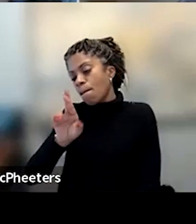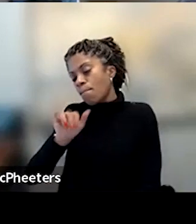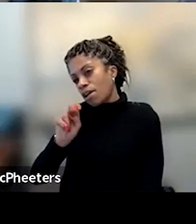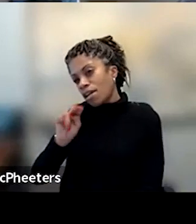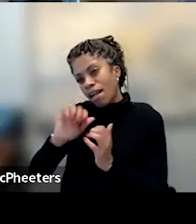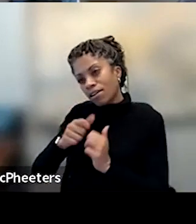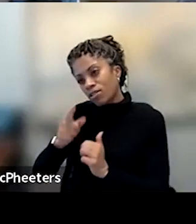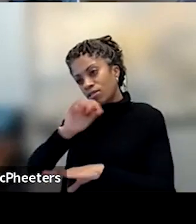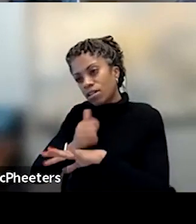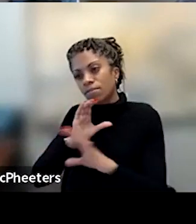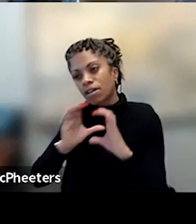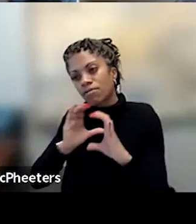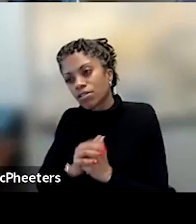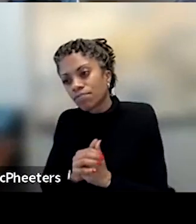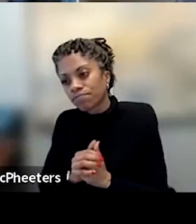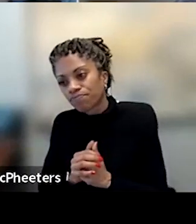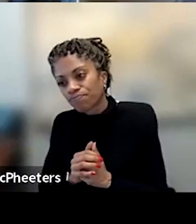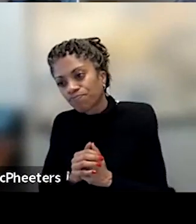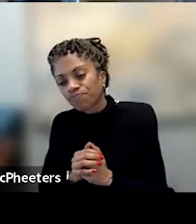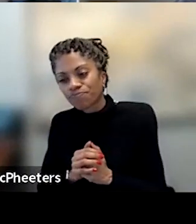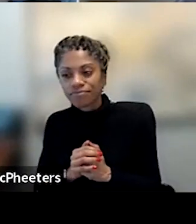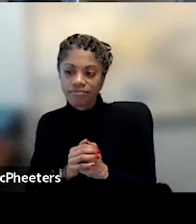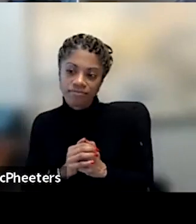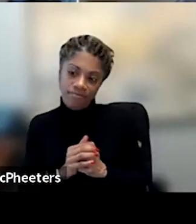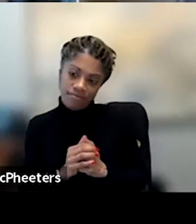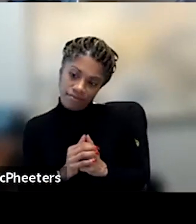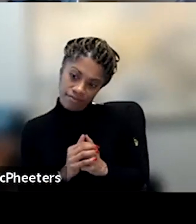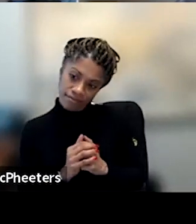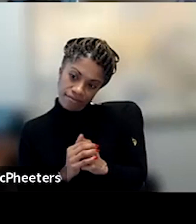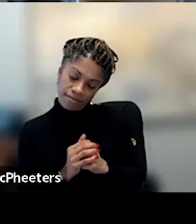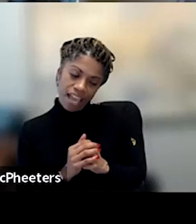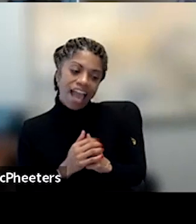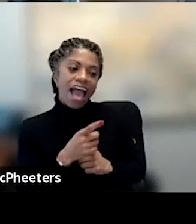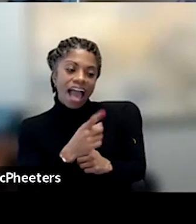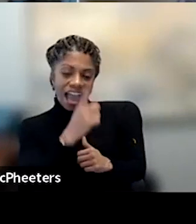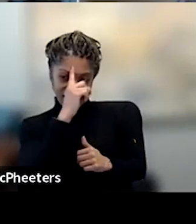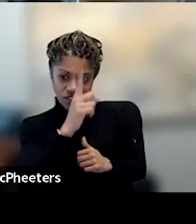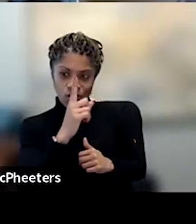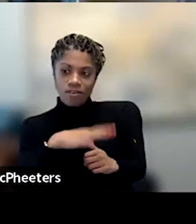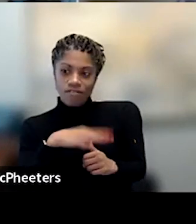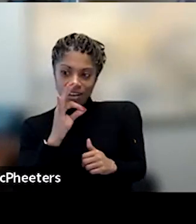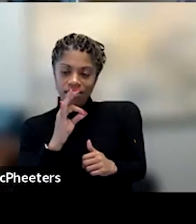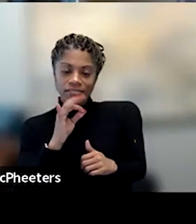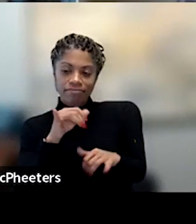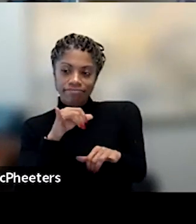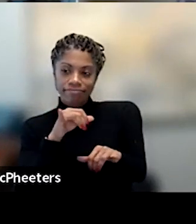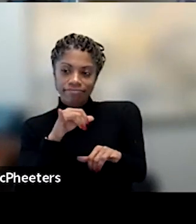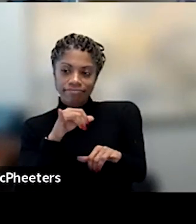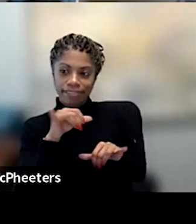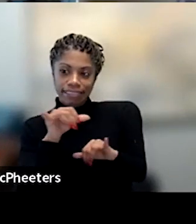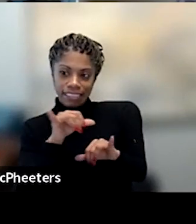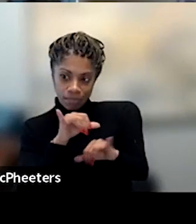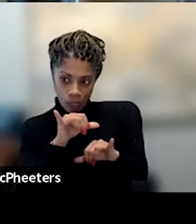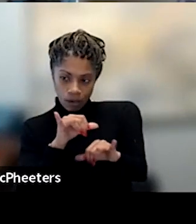Well, I think you're going to find a lot of commonality between my comments and Tanya's. First of